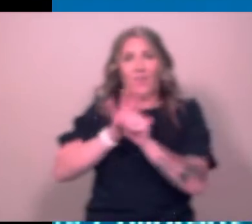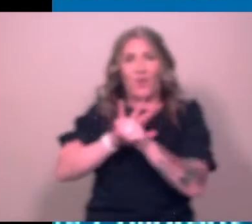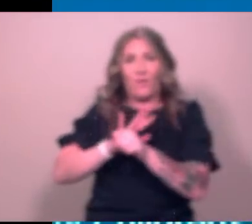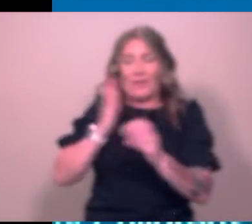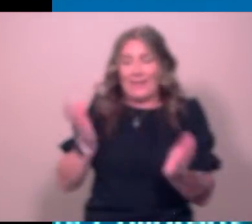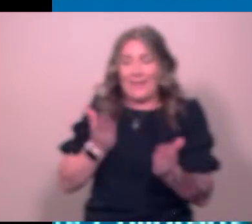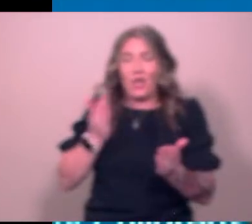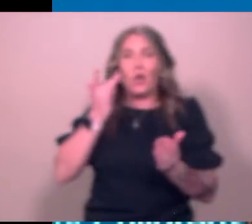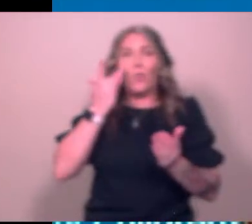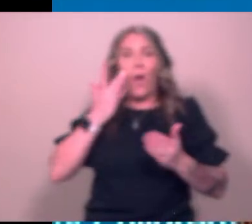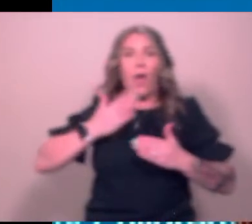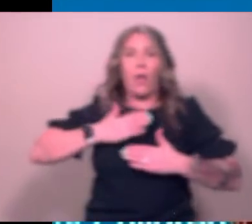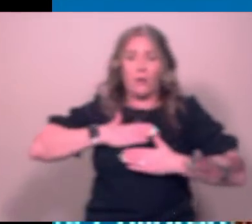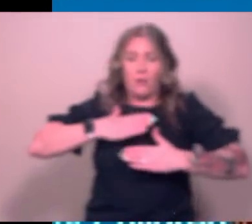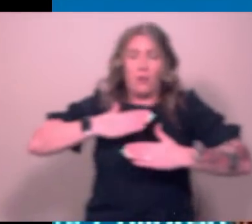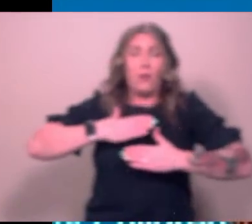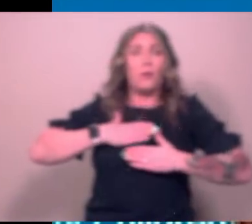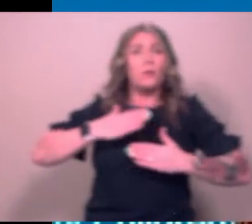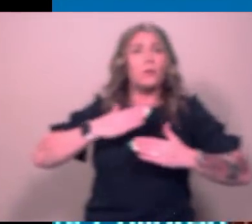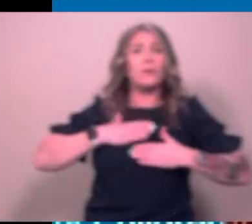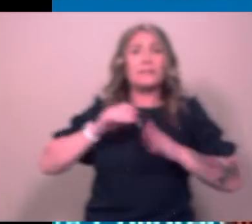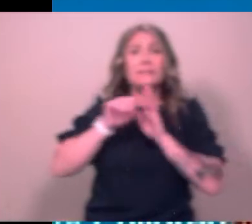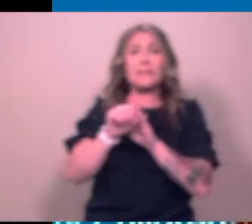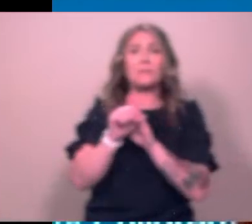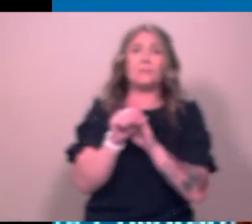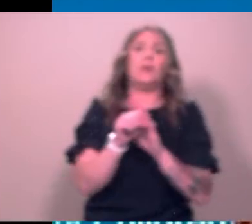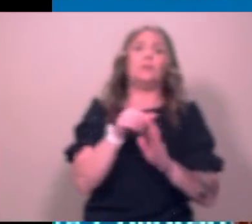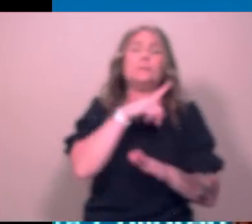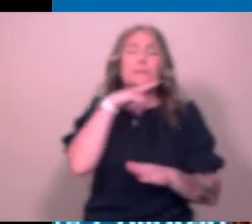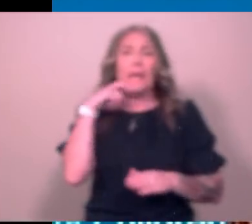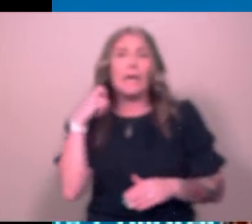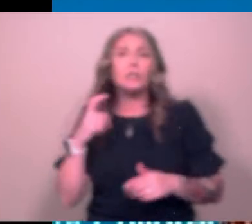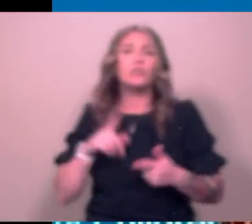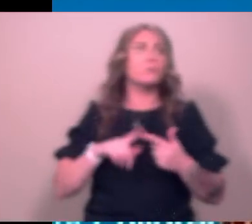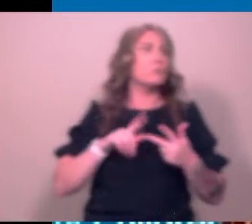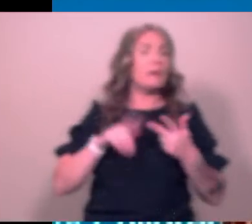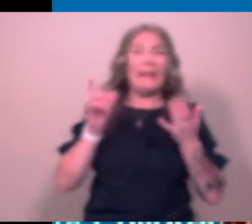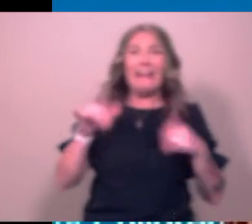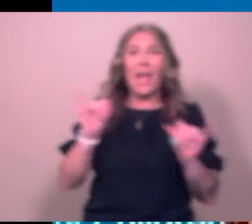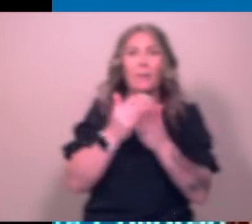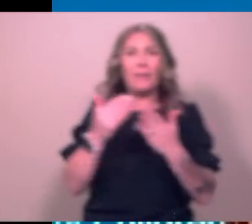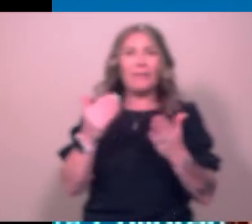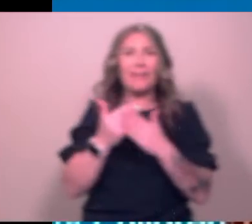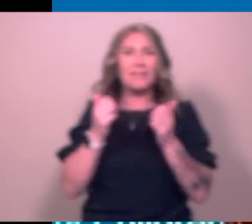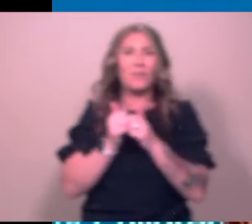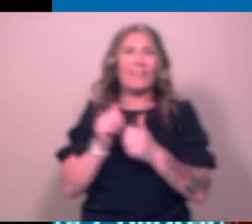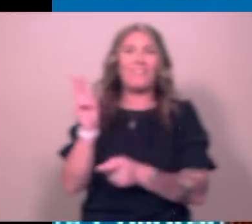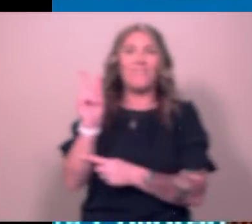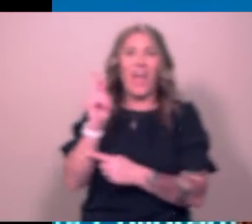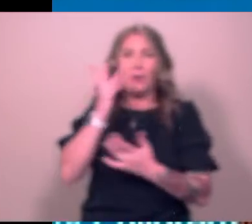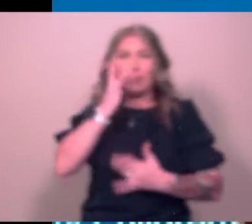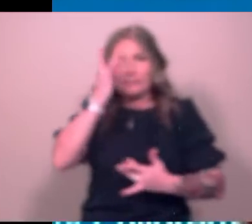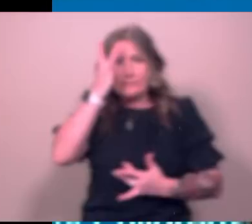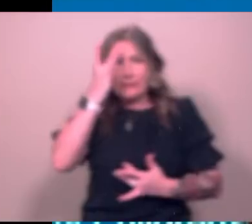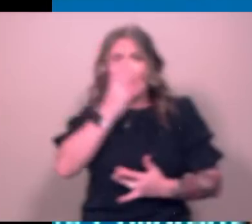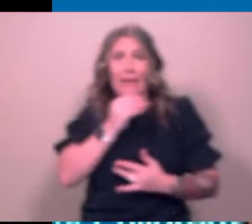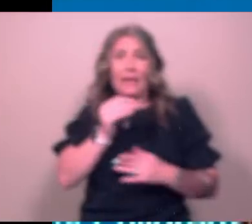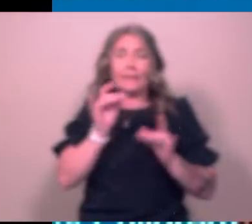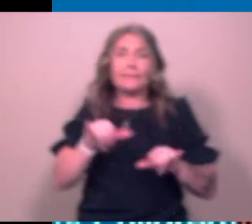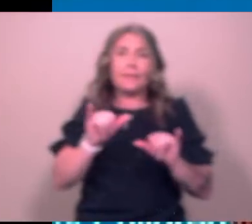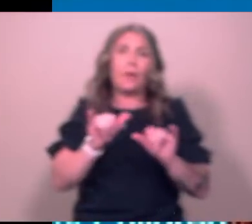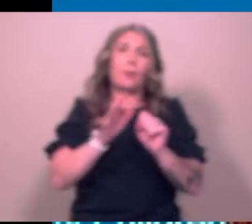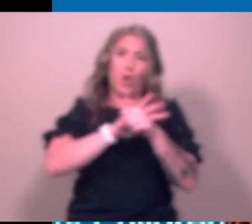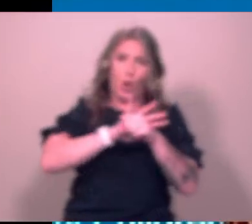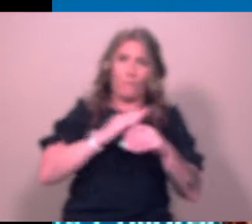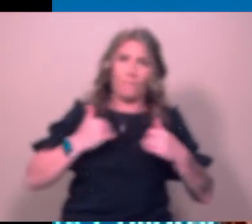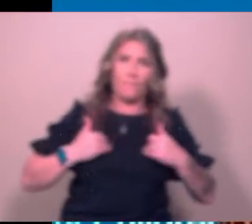they are having respiratory symptoms, dehydration, some of the common things that go along with viral illnesses and pretty common with COVID. The